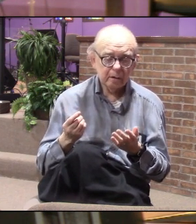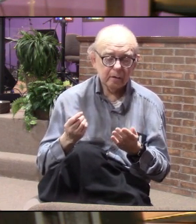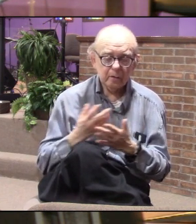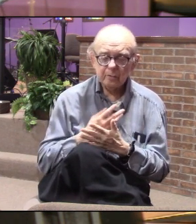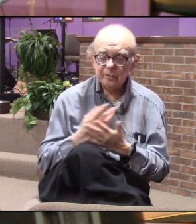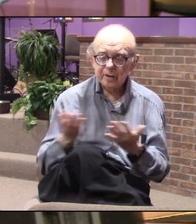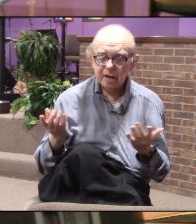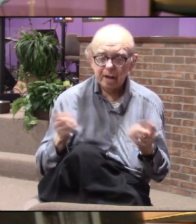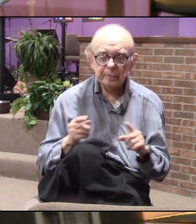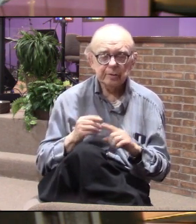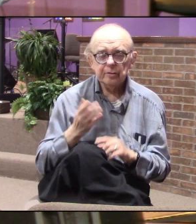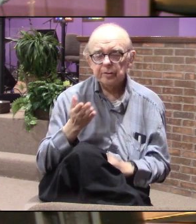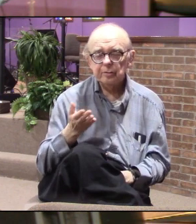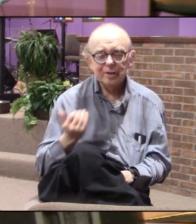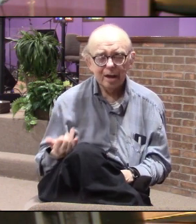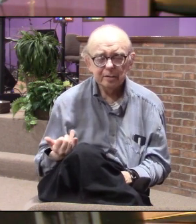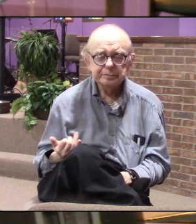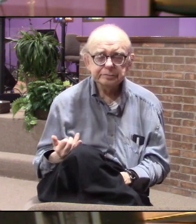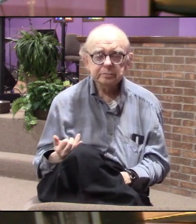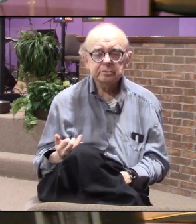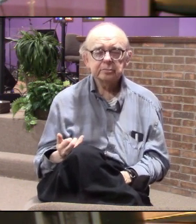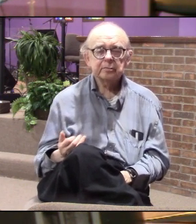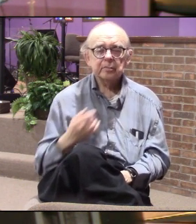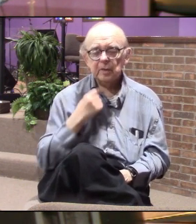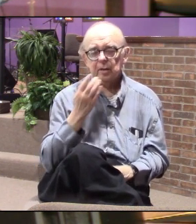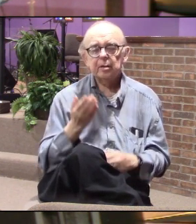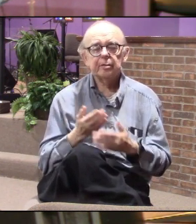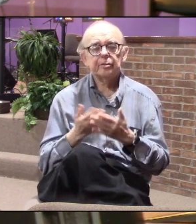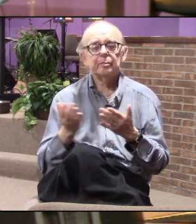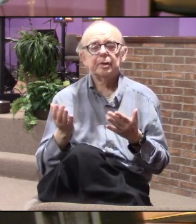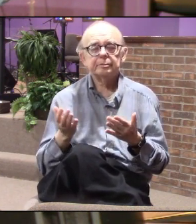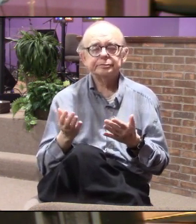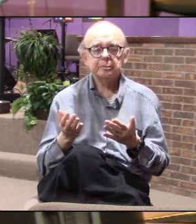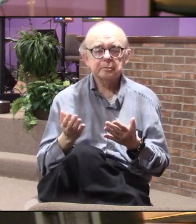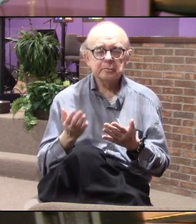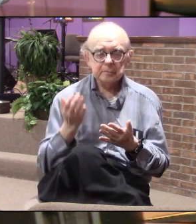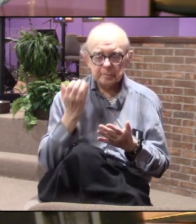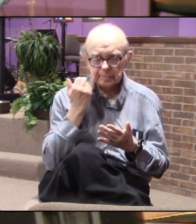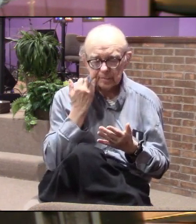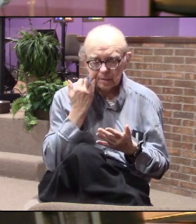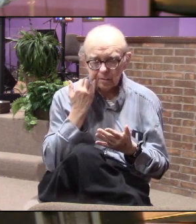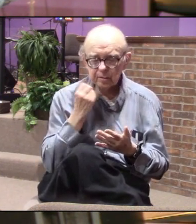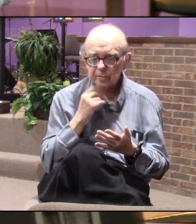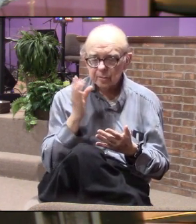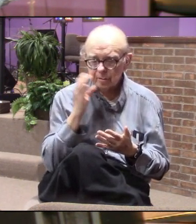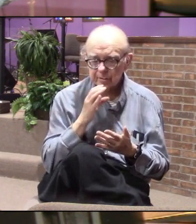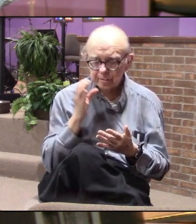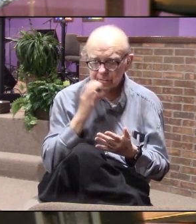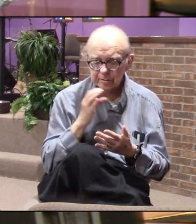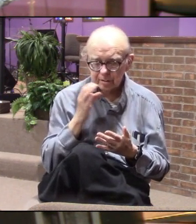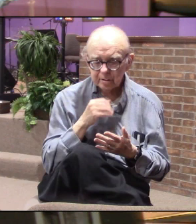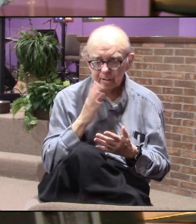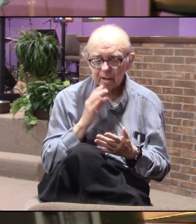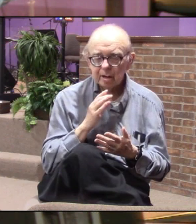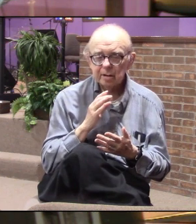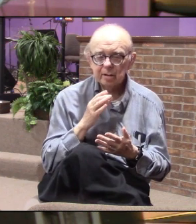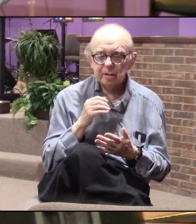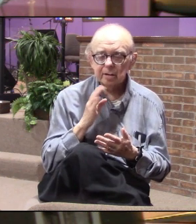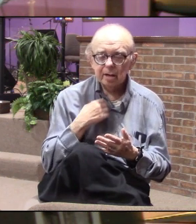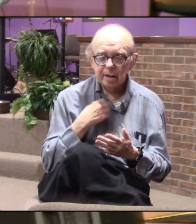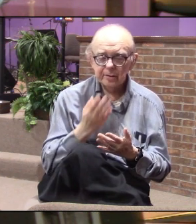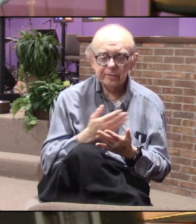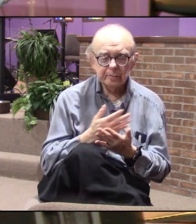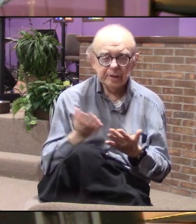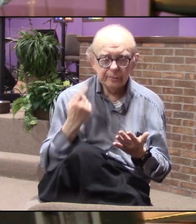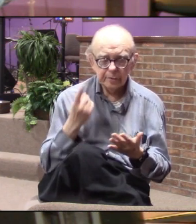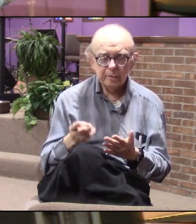happen to you right now. But can I tell you something? If you're earnestly seeking God, he's got something else out here. How do I